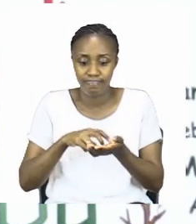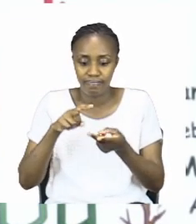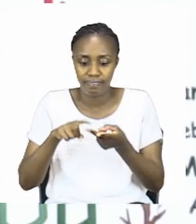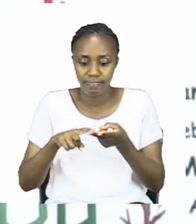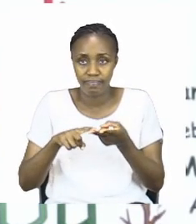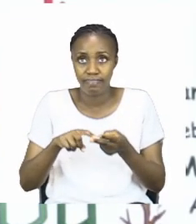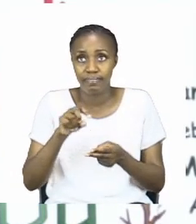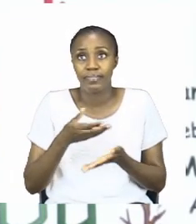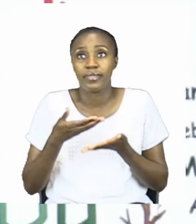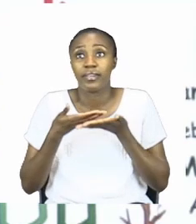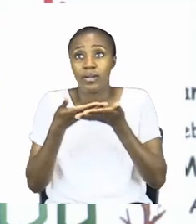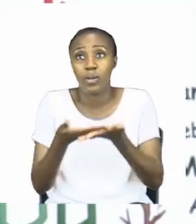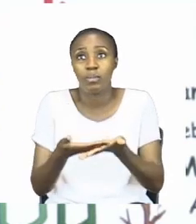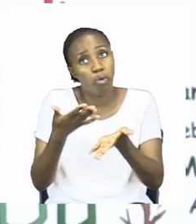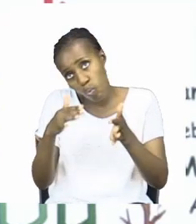help,